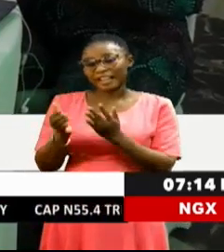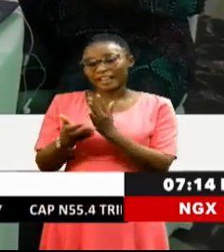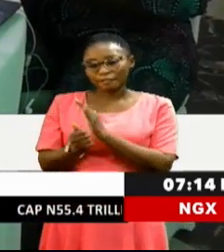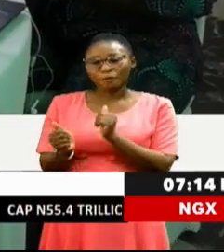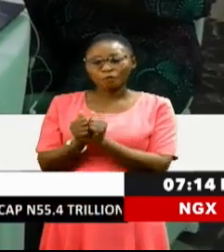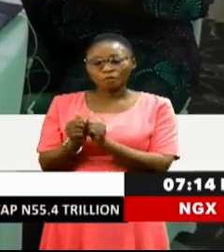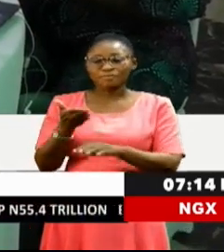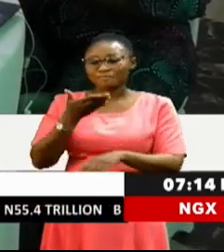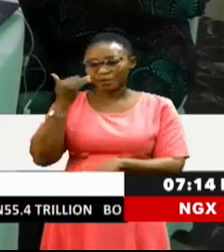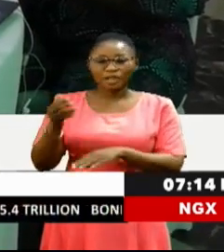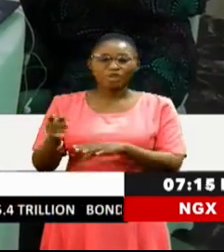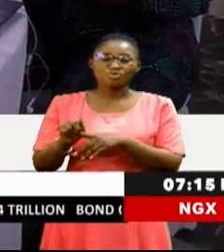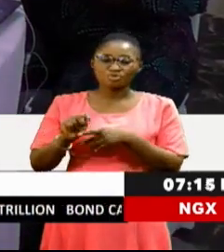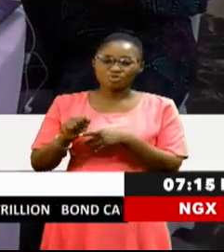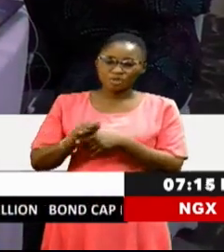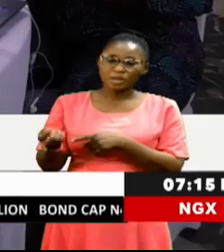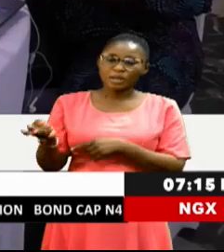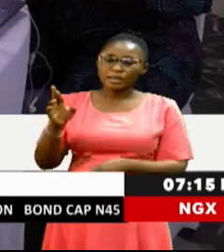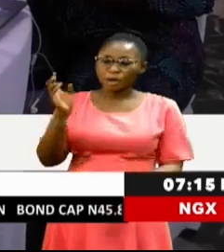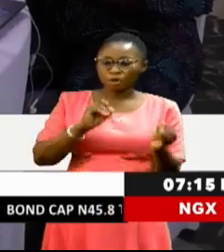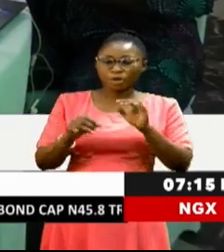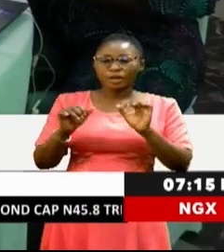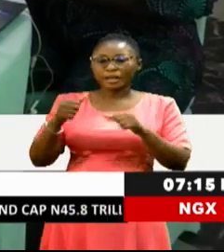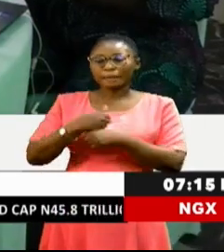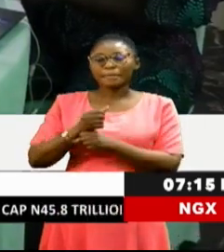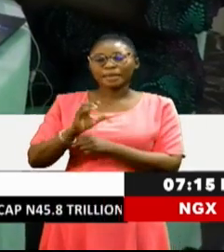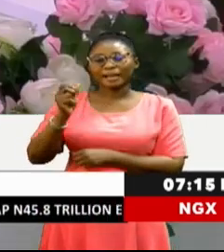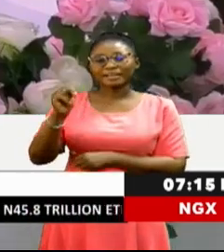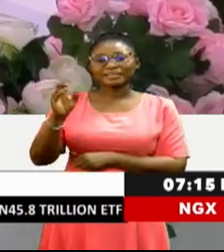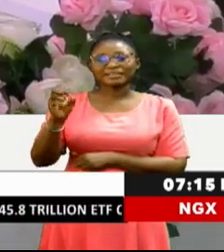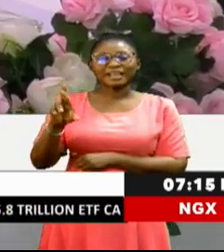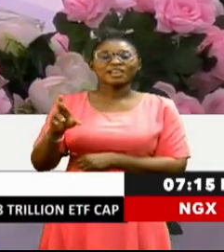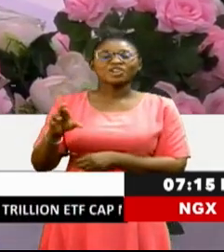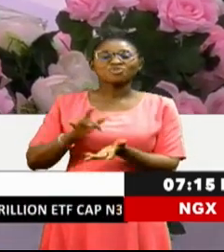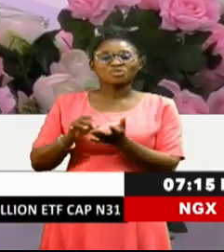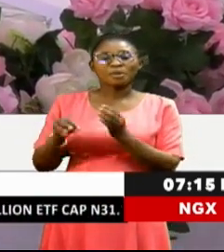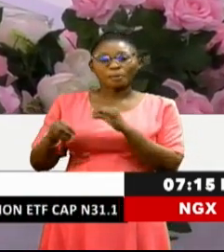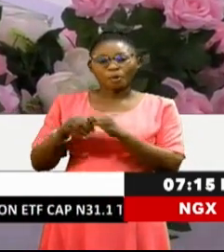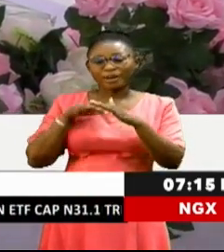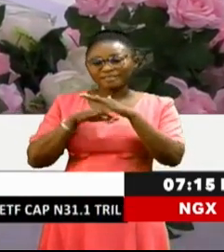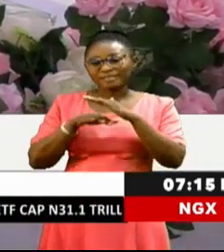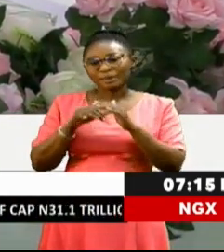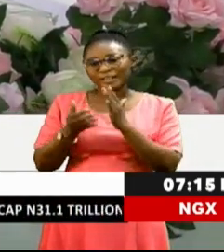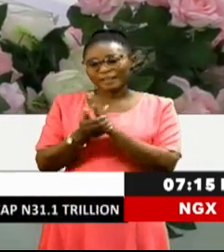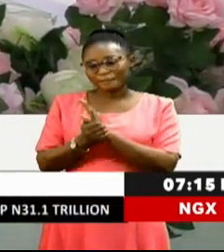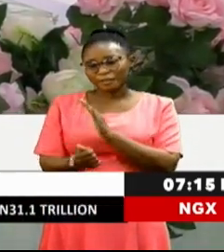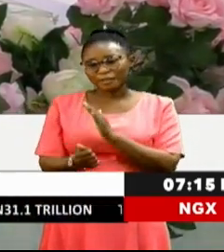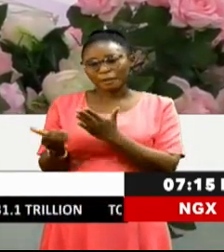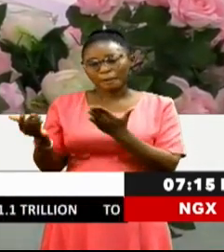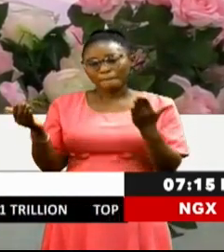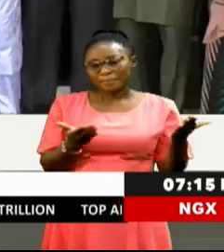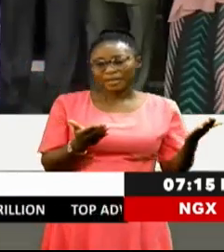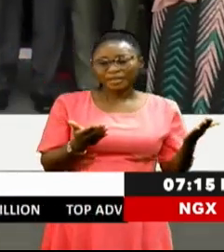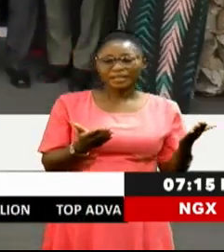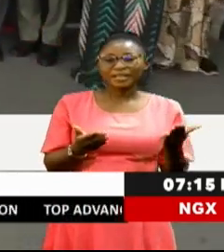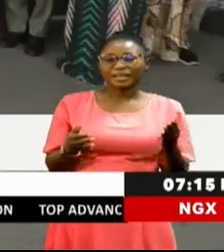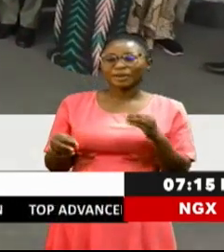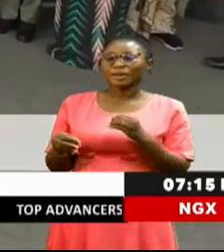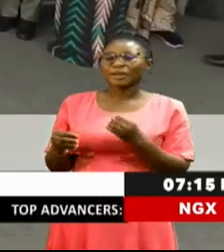training, their contributions can make cancer treatments more accessible and effective, bringing hope to patients across the